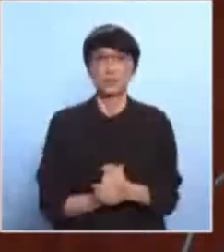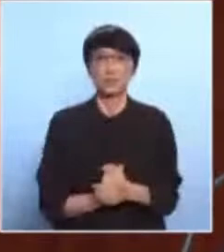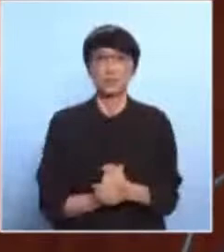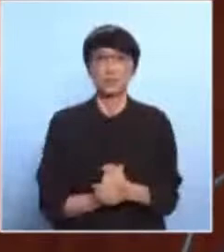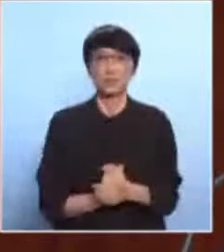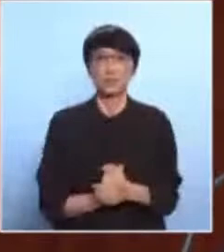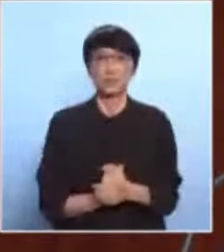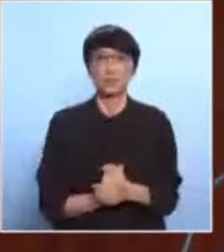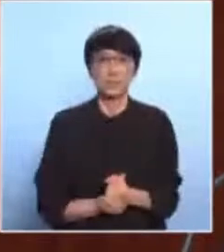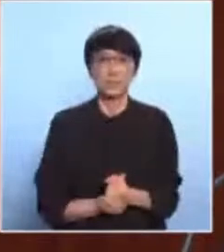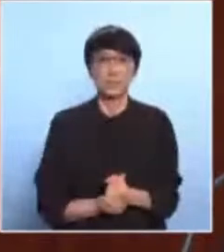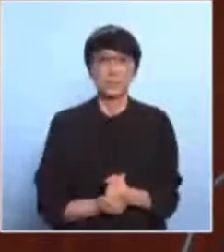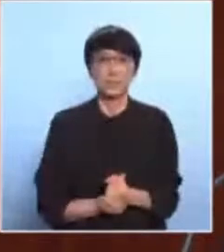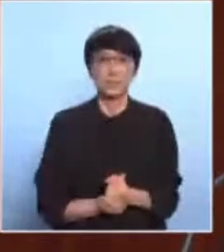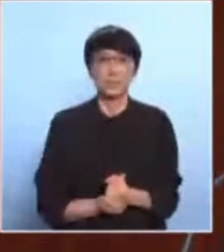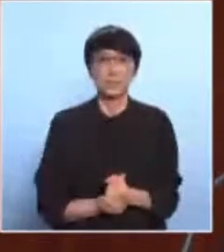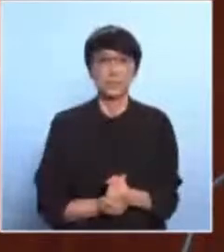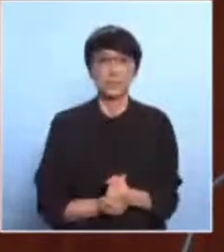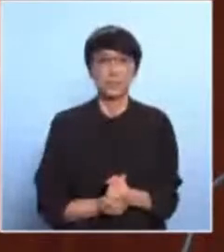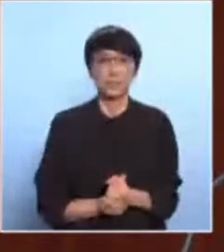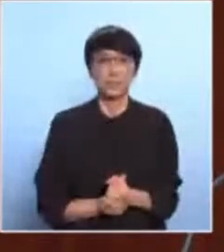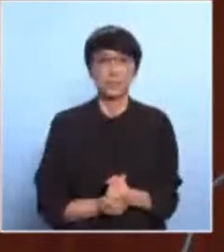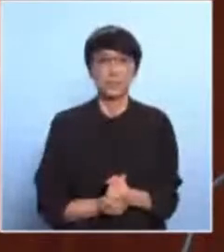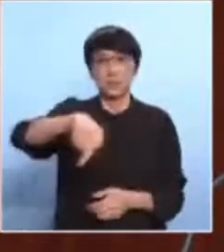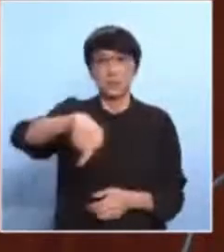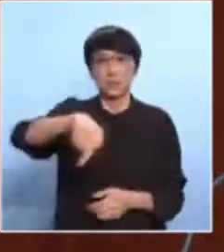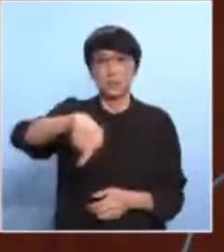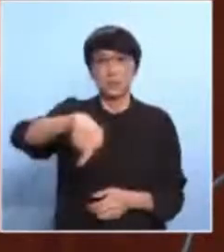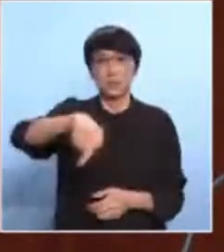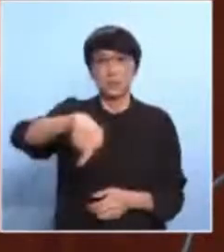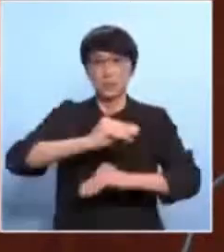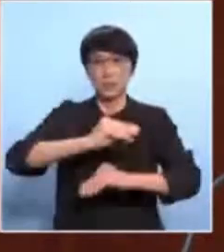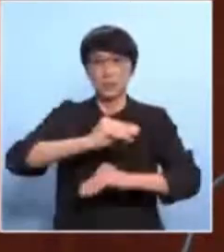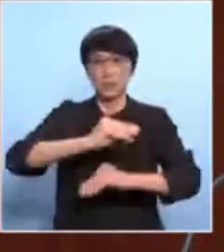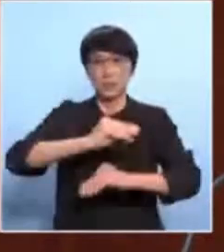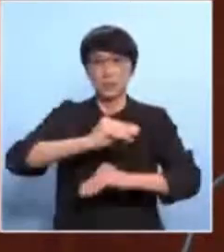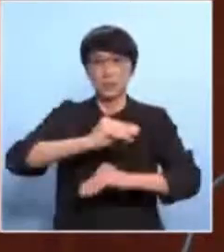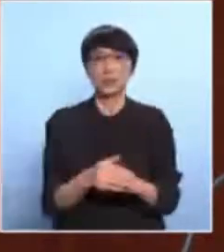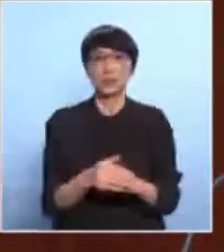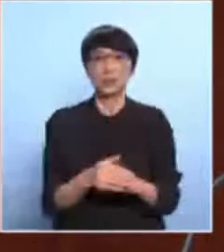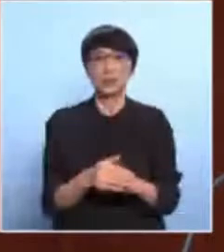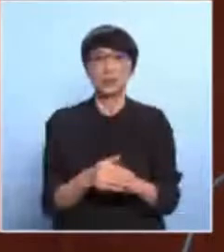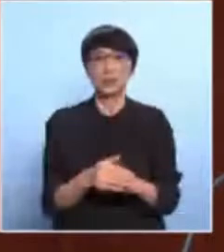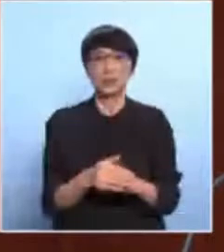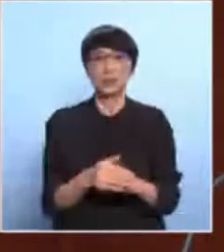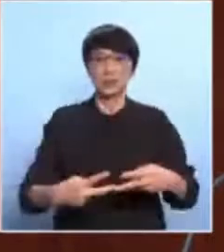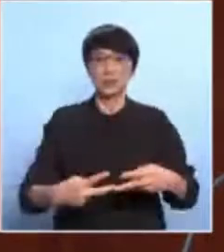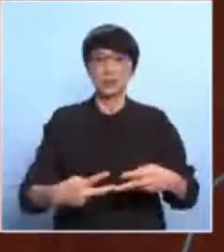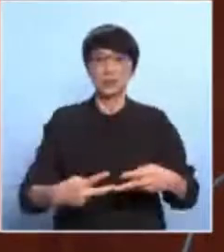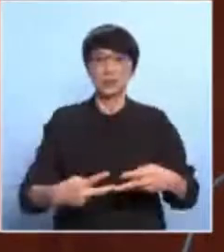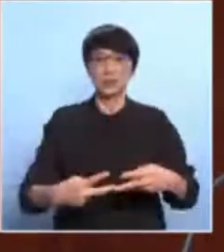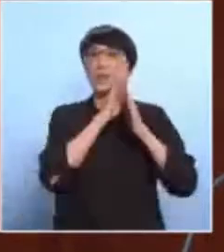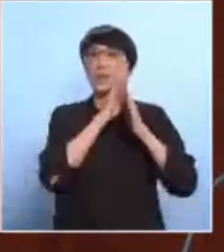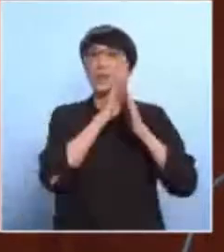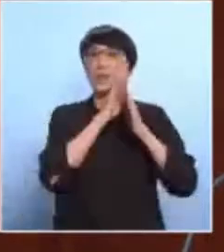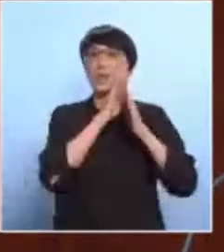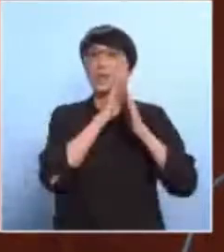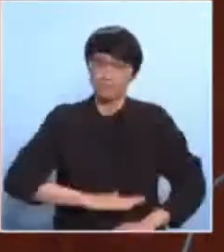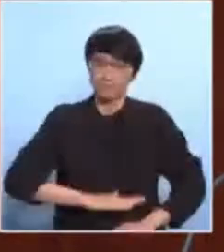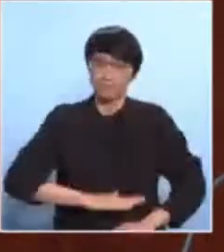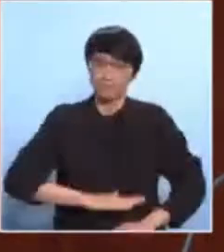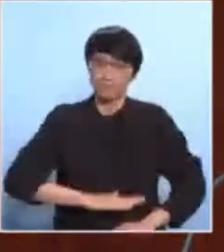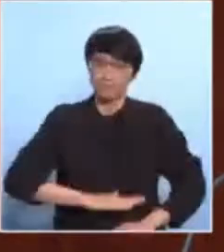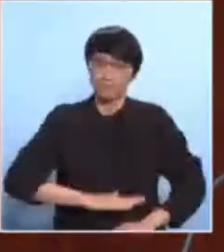Create developable land to build more housing. Speed up land production and development.